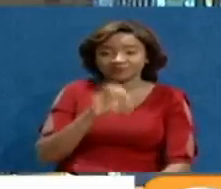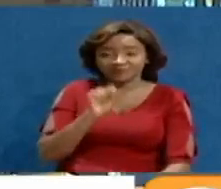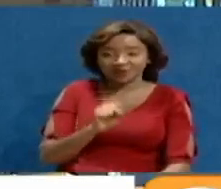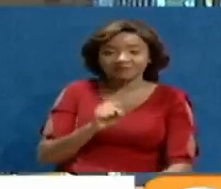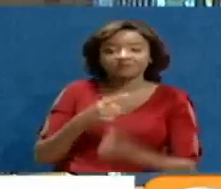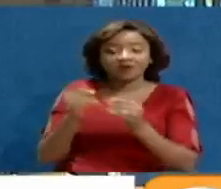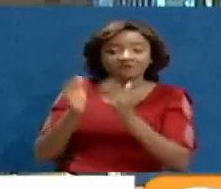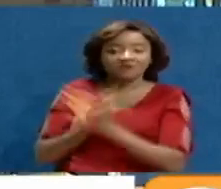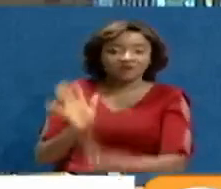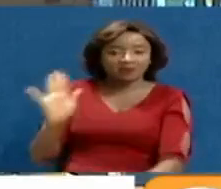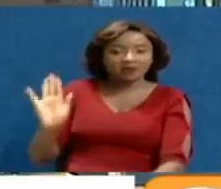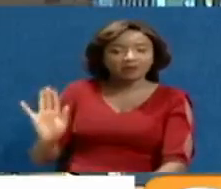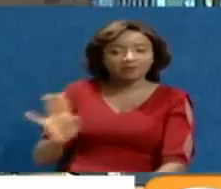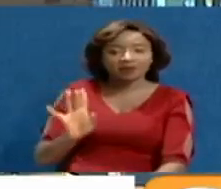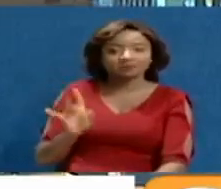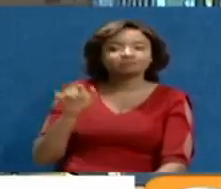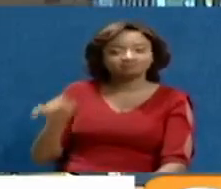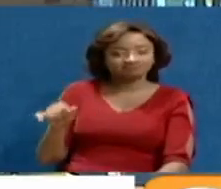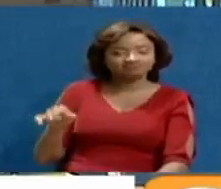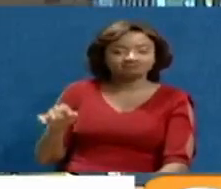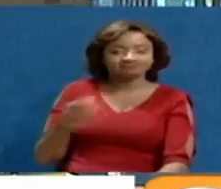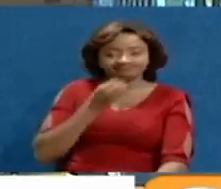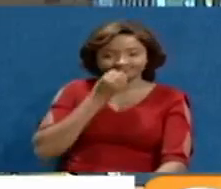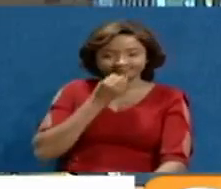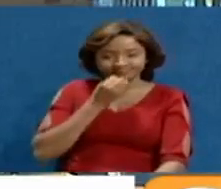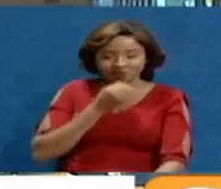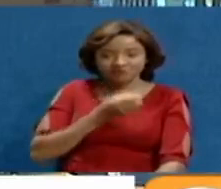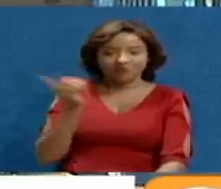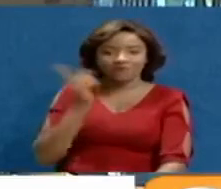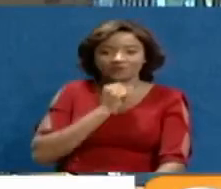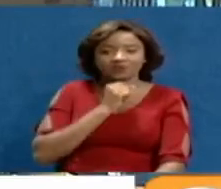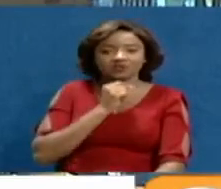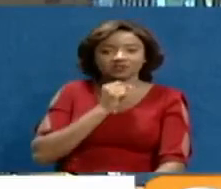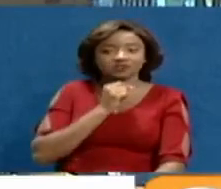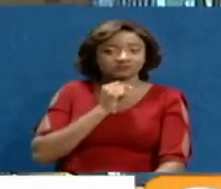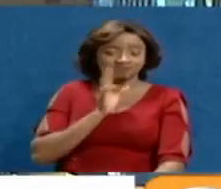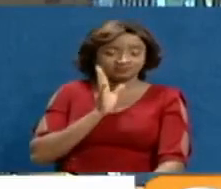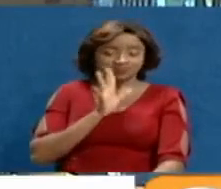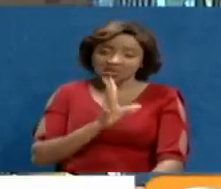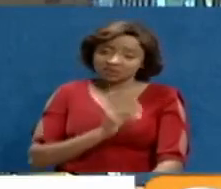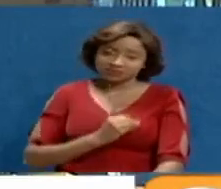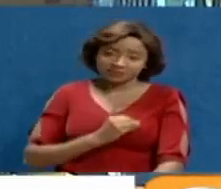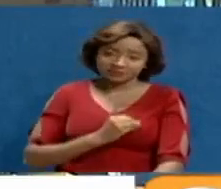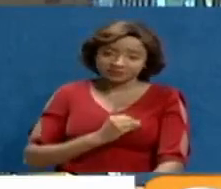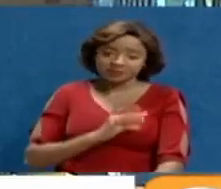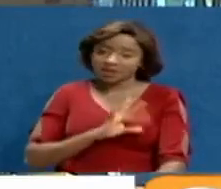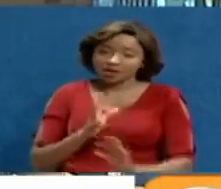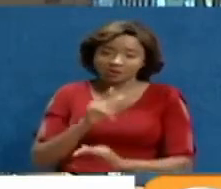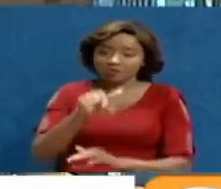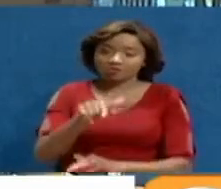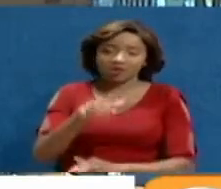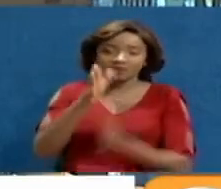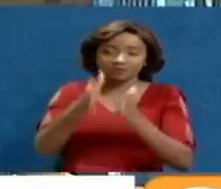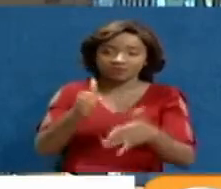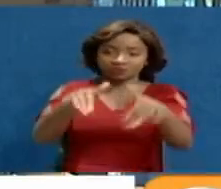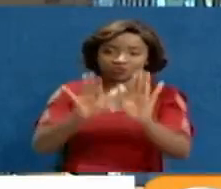Authority employee, who was among the first people to pass on from COVID-19, say that they've made peace with the manner in which their kin was